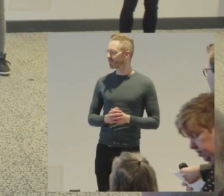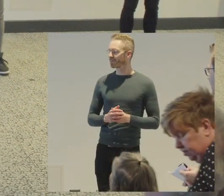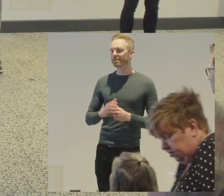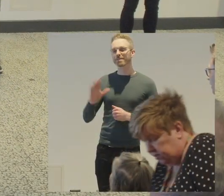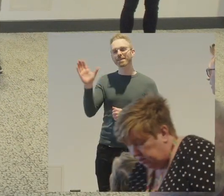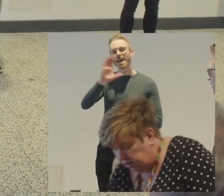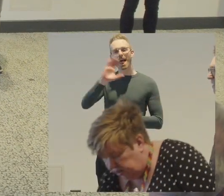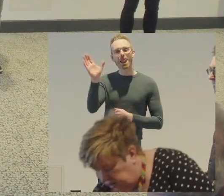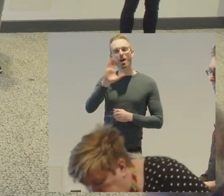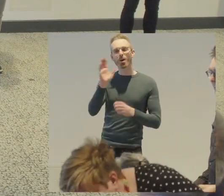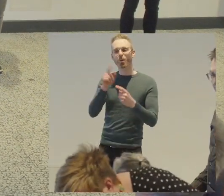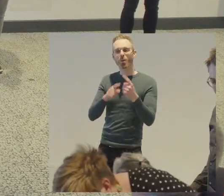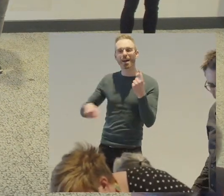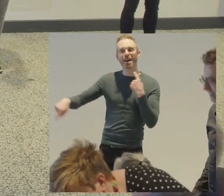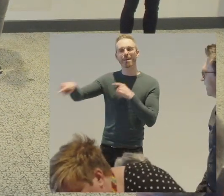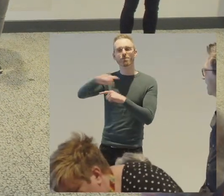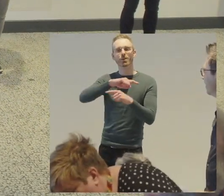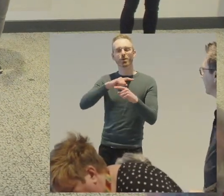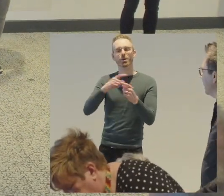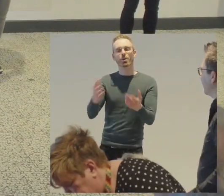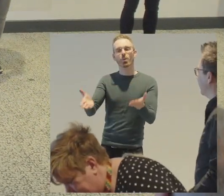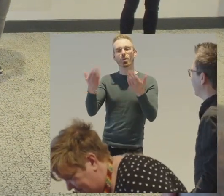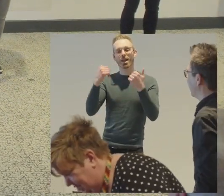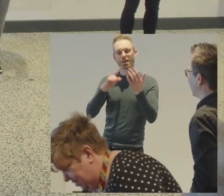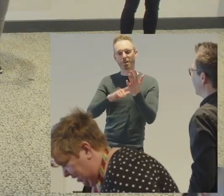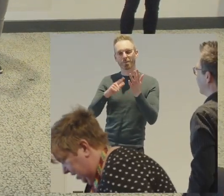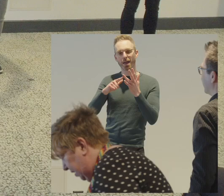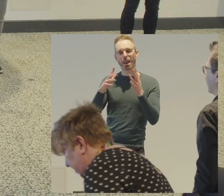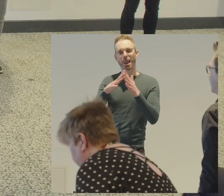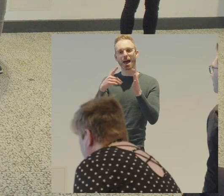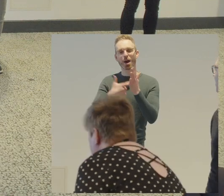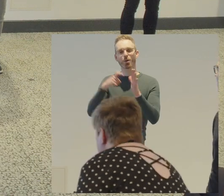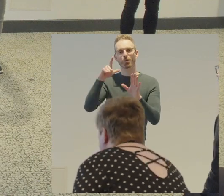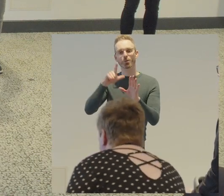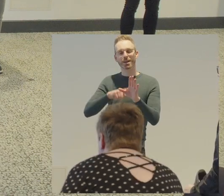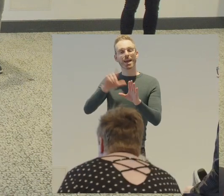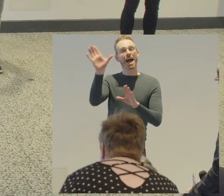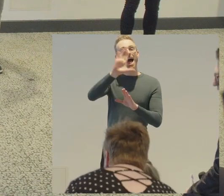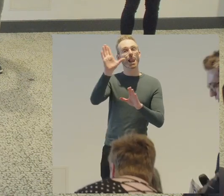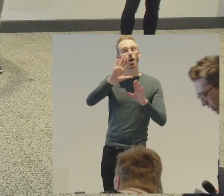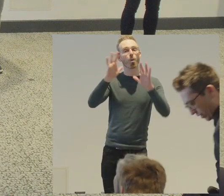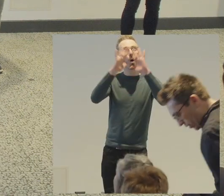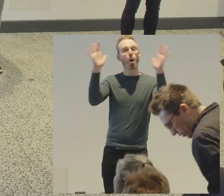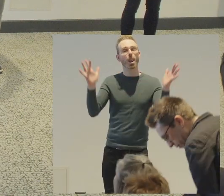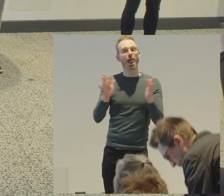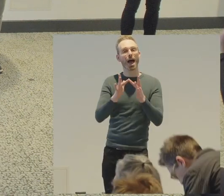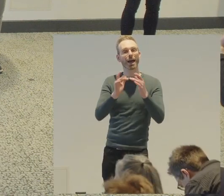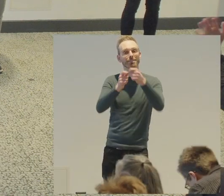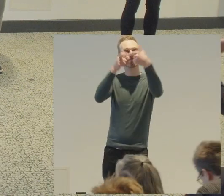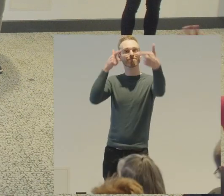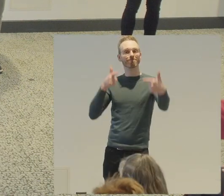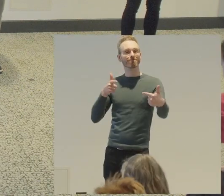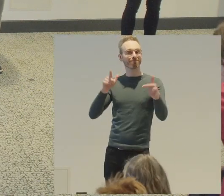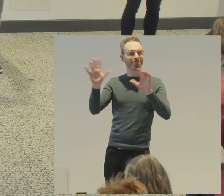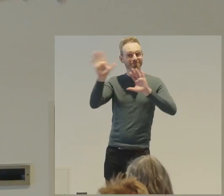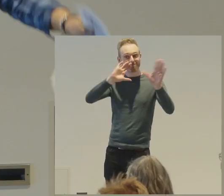Well, hello and welcome to the Lowry and people on the online. Hello. Hello.